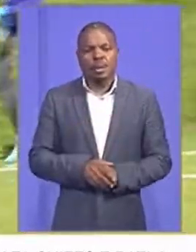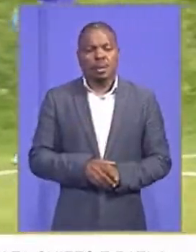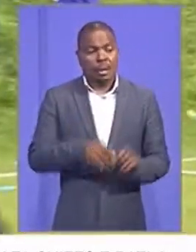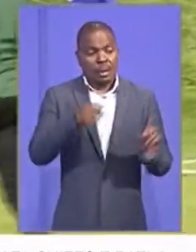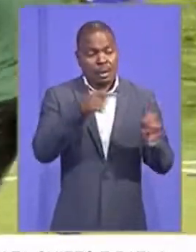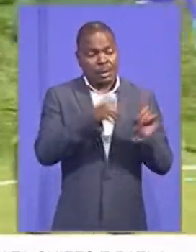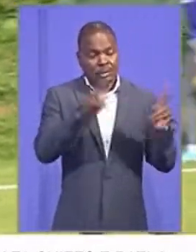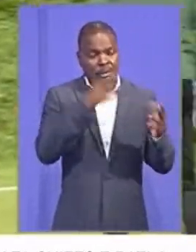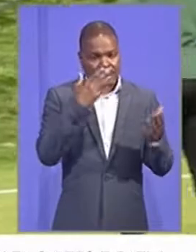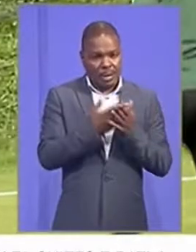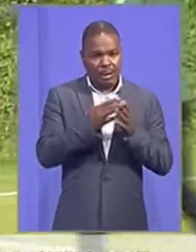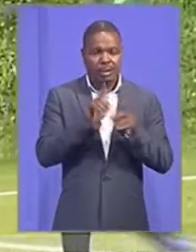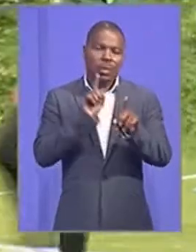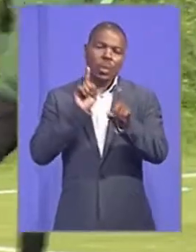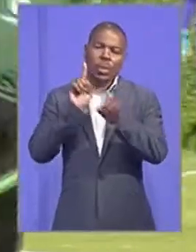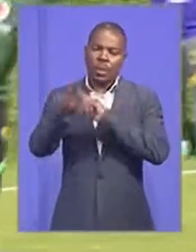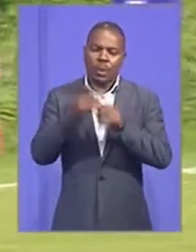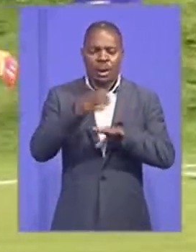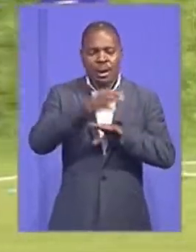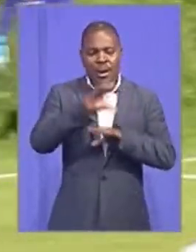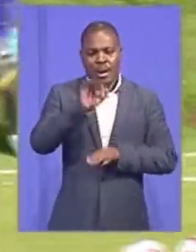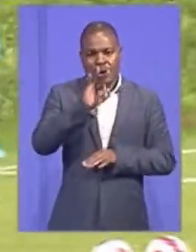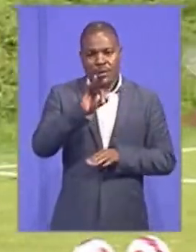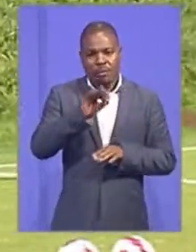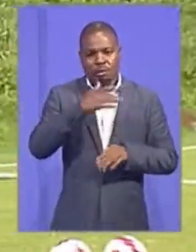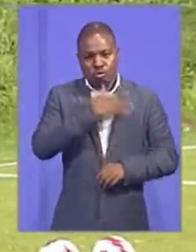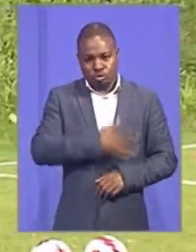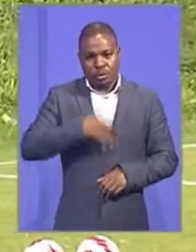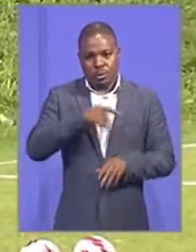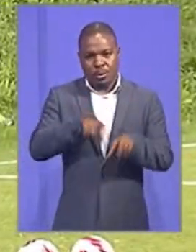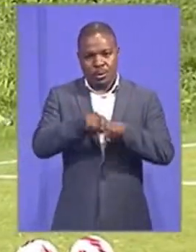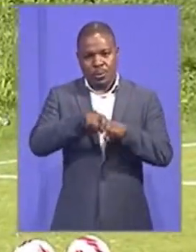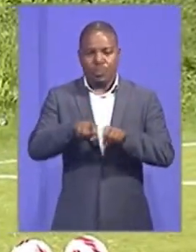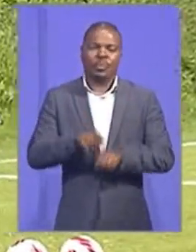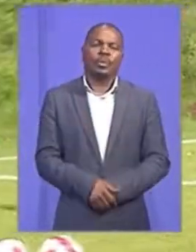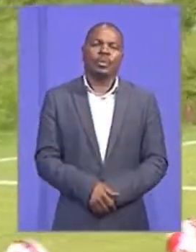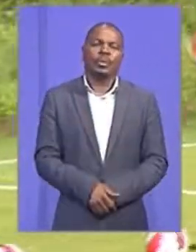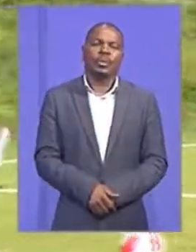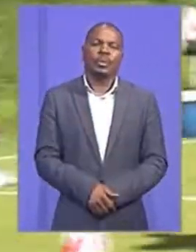monyetla o phunyeletsa tlhodisanong ya CAF Champions League. Le SABC News, Johannesburg.